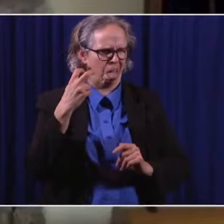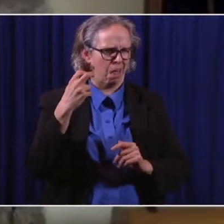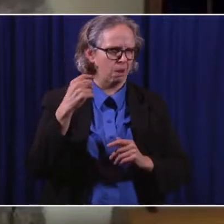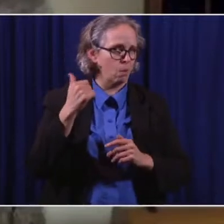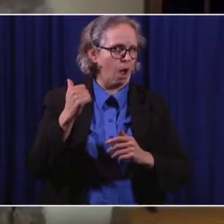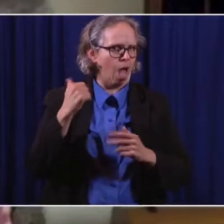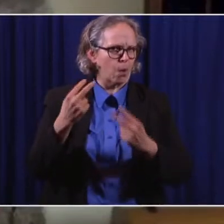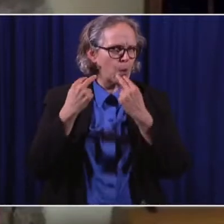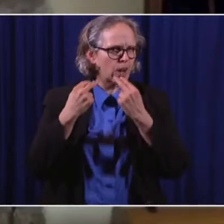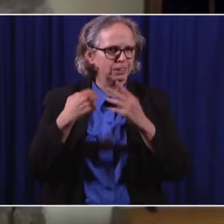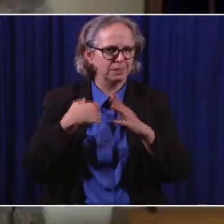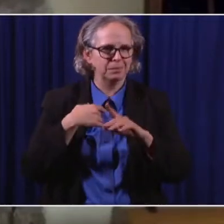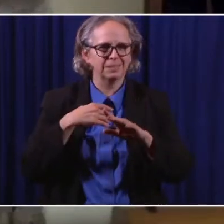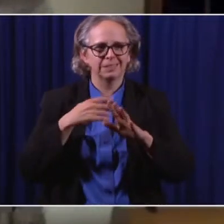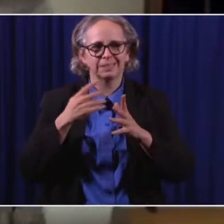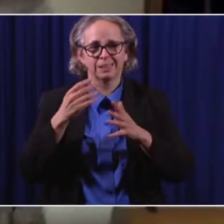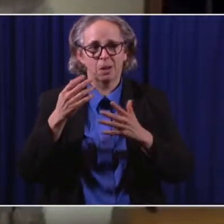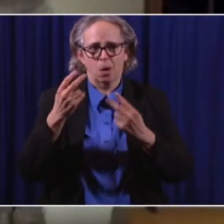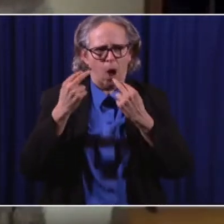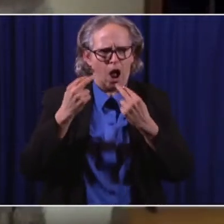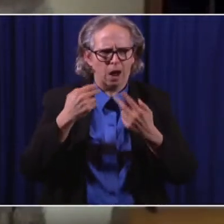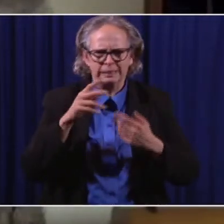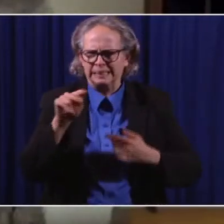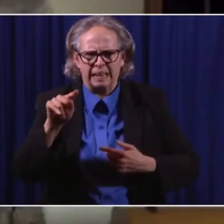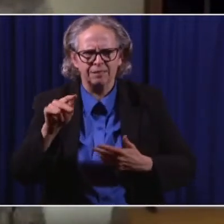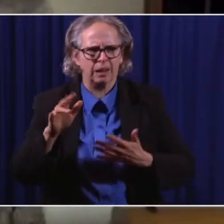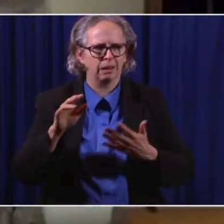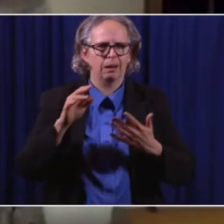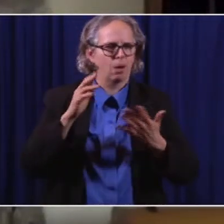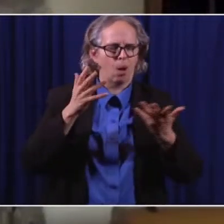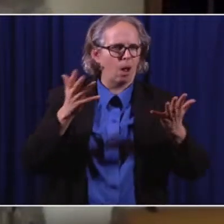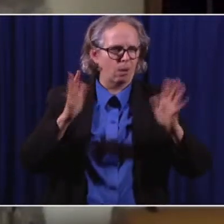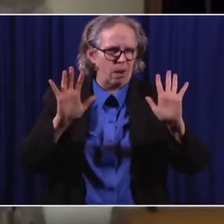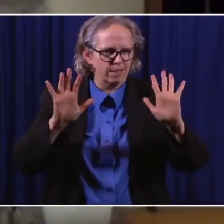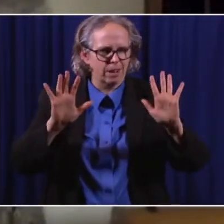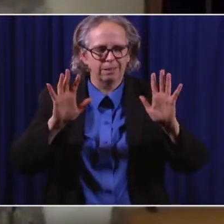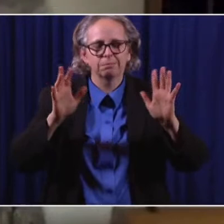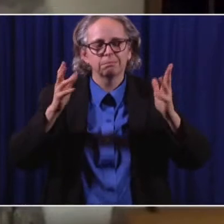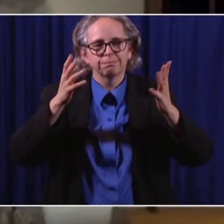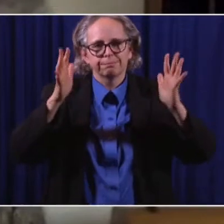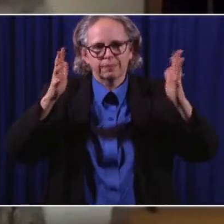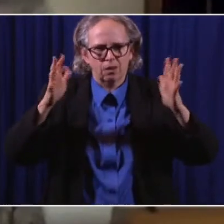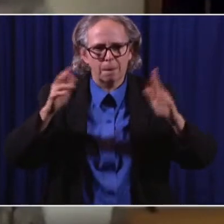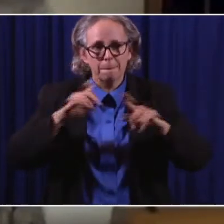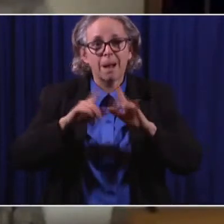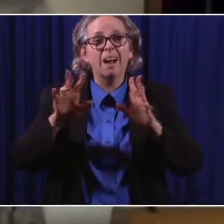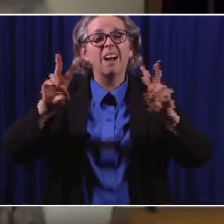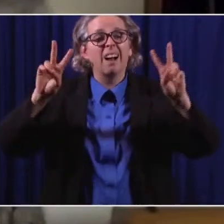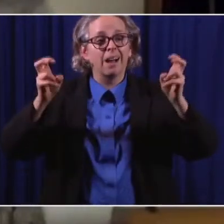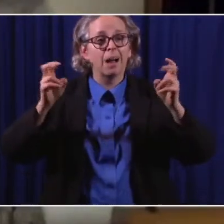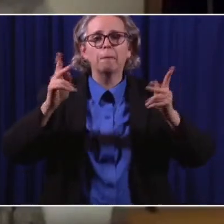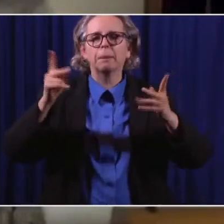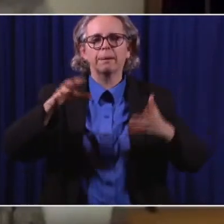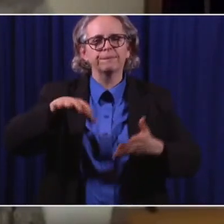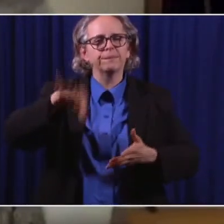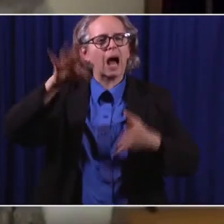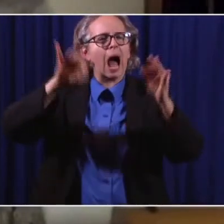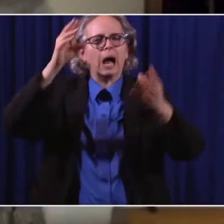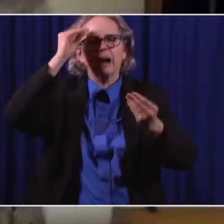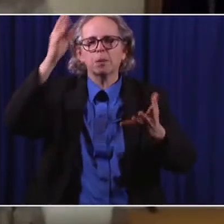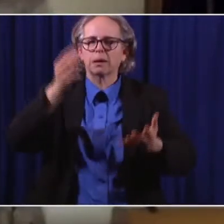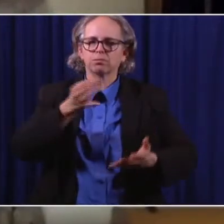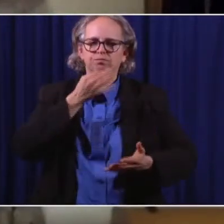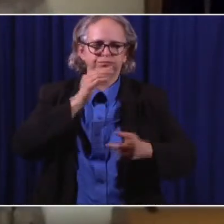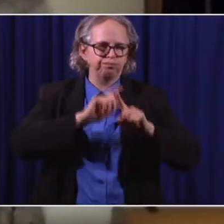7. I don't know. I mean, people are getting their information from a lot of different places today, and